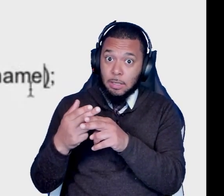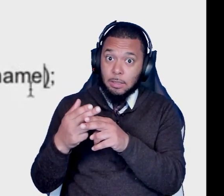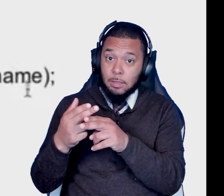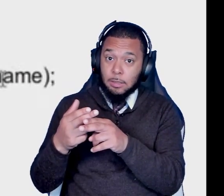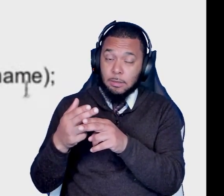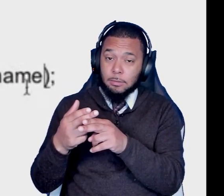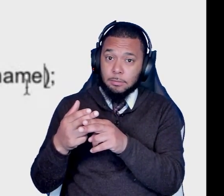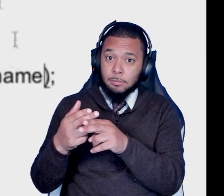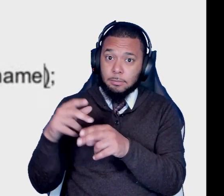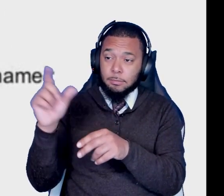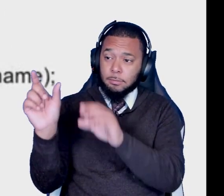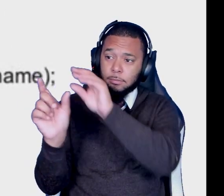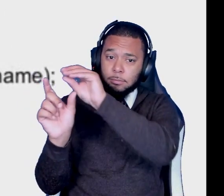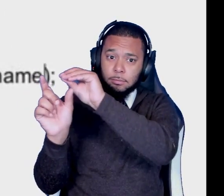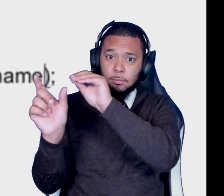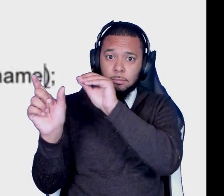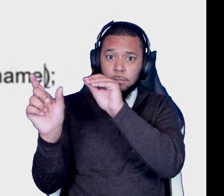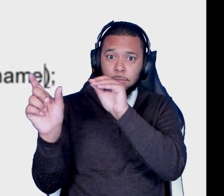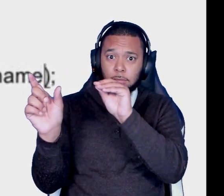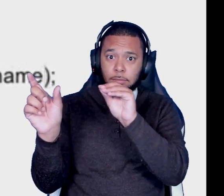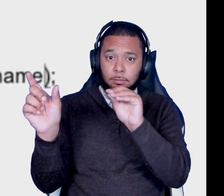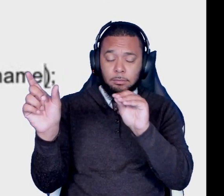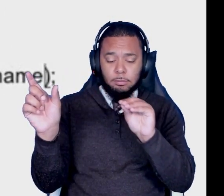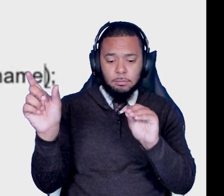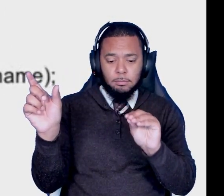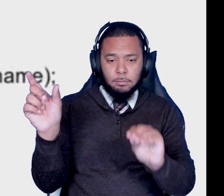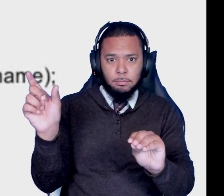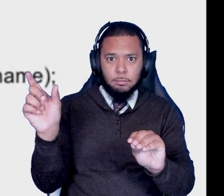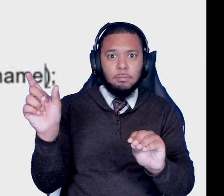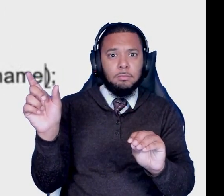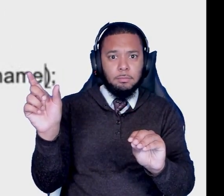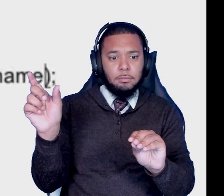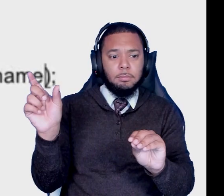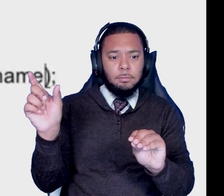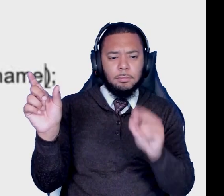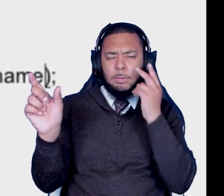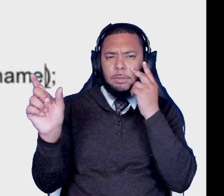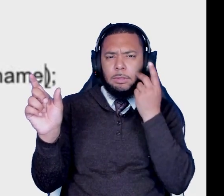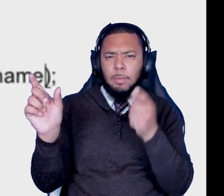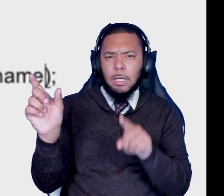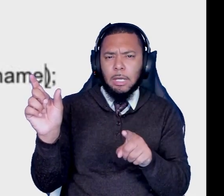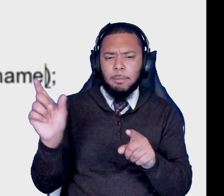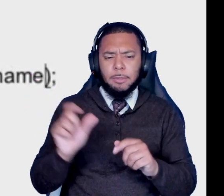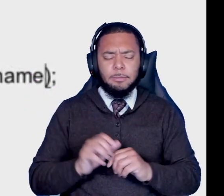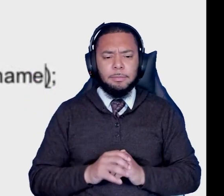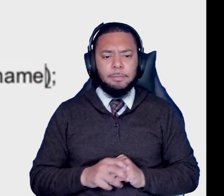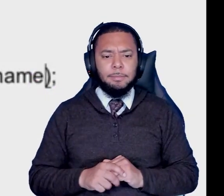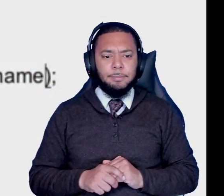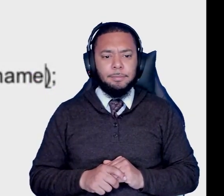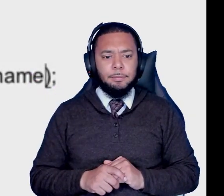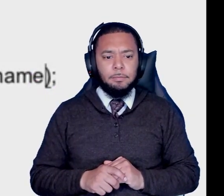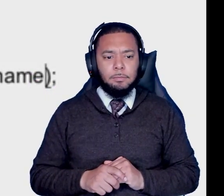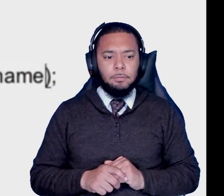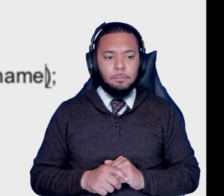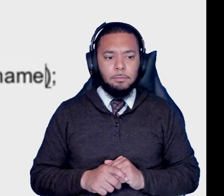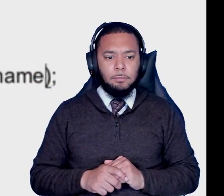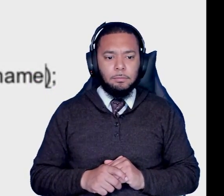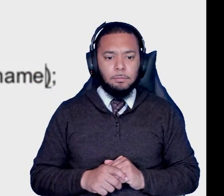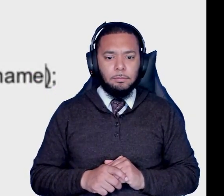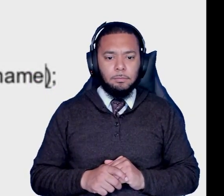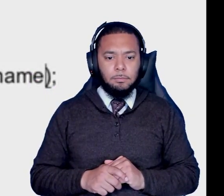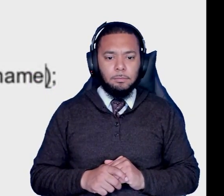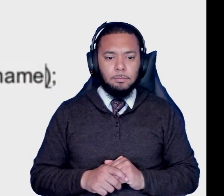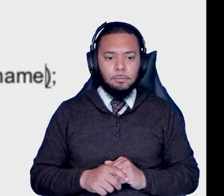out whatever is stored in that variable. So I'm going to run this program and see what happens. A message